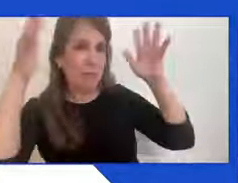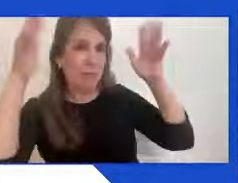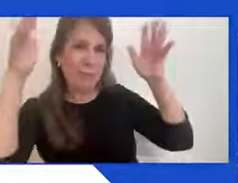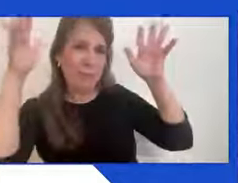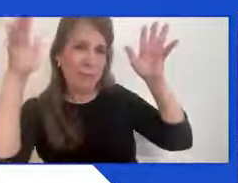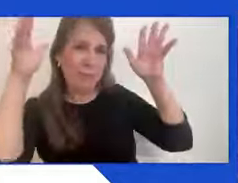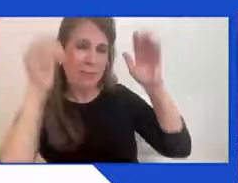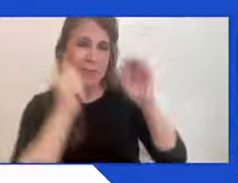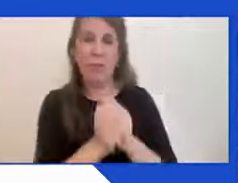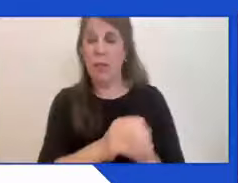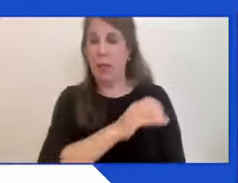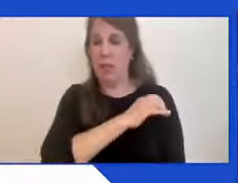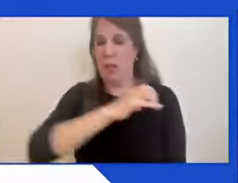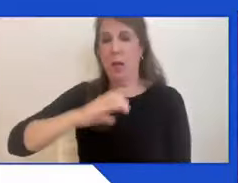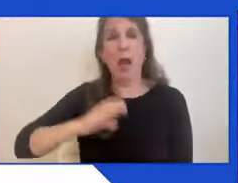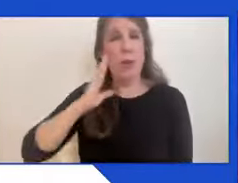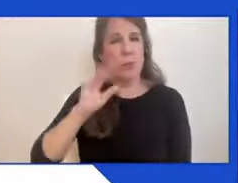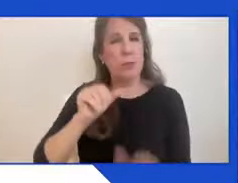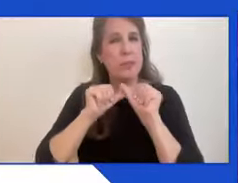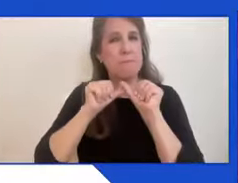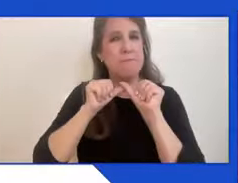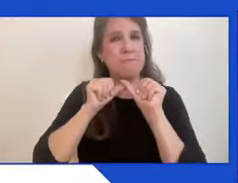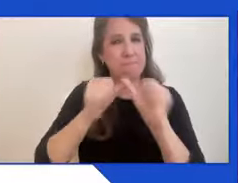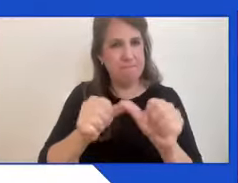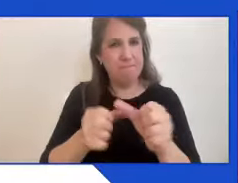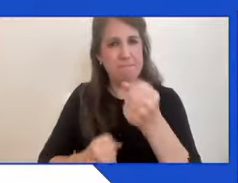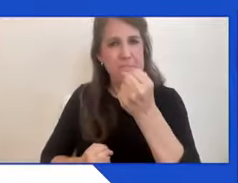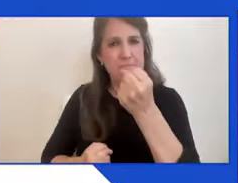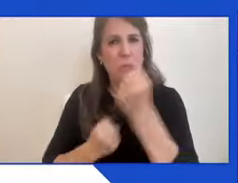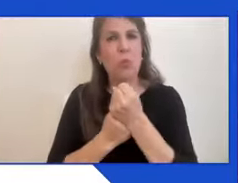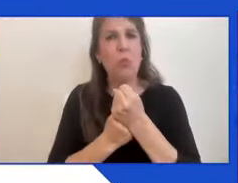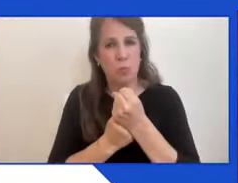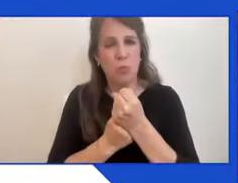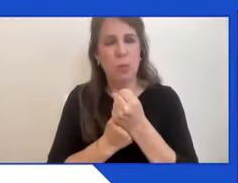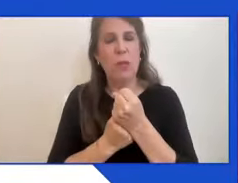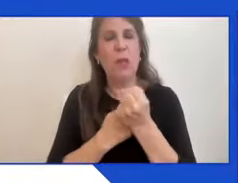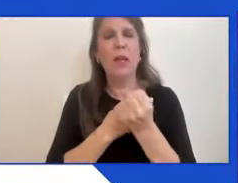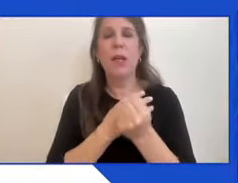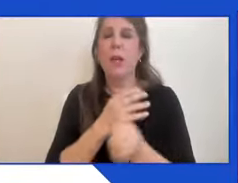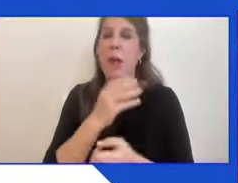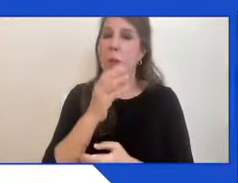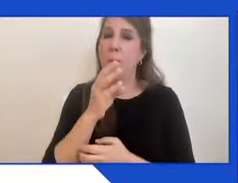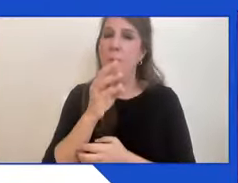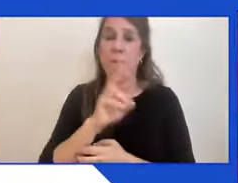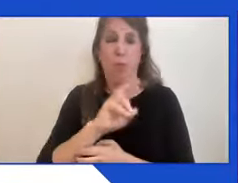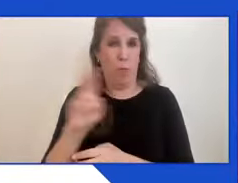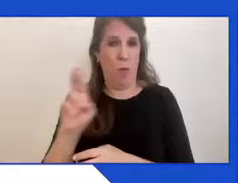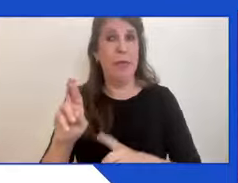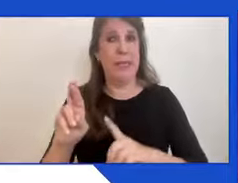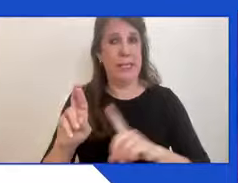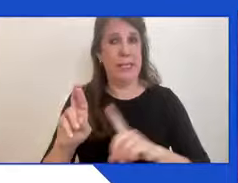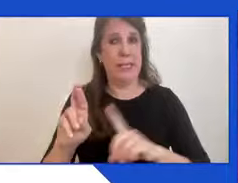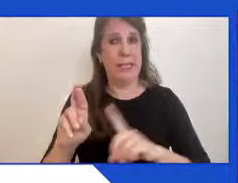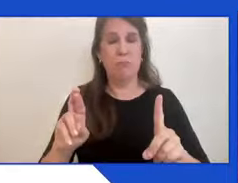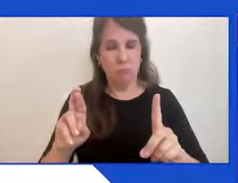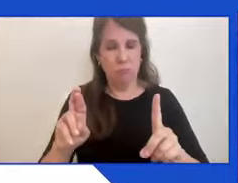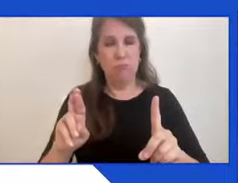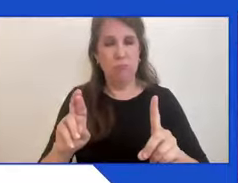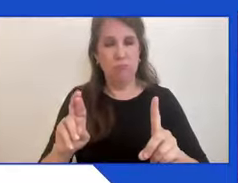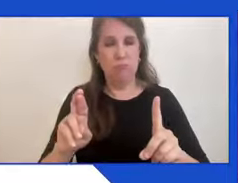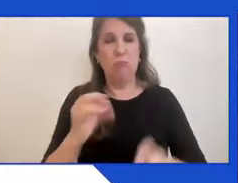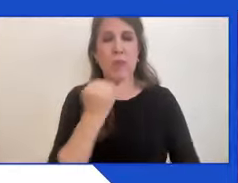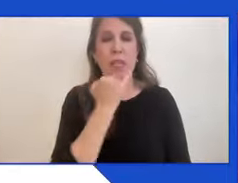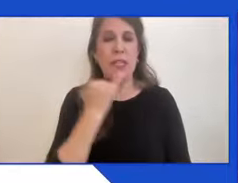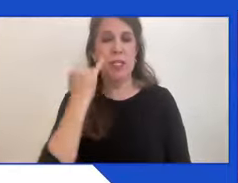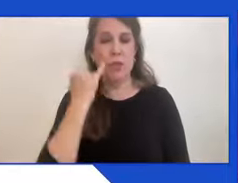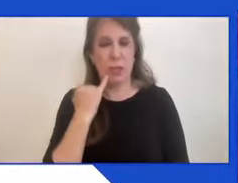Yeah! Congress will continue to support in a bipartisan way the state of Israel and